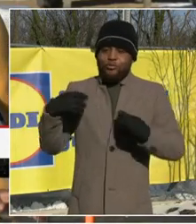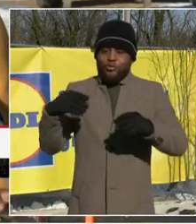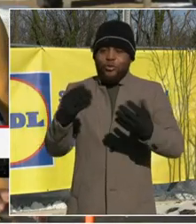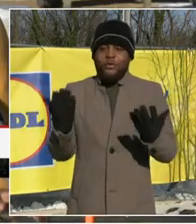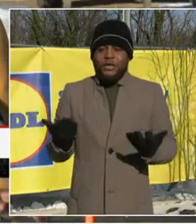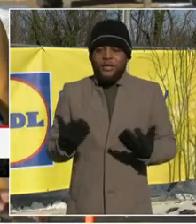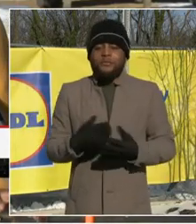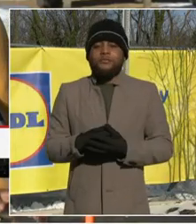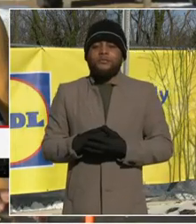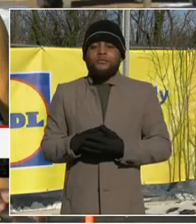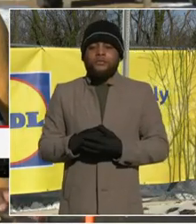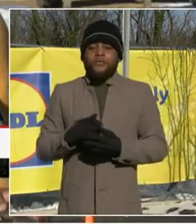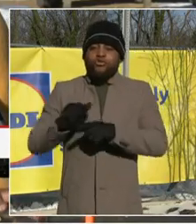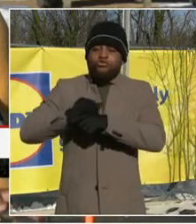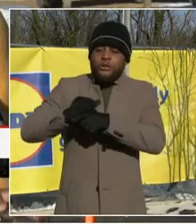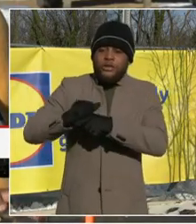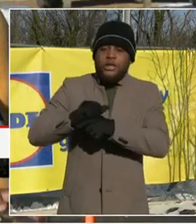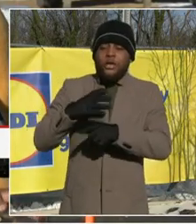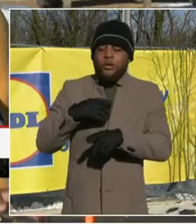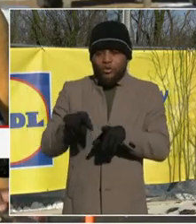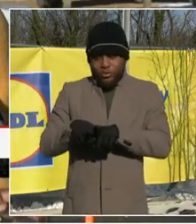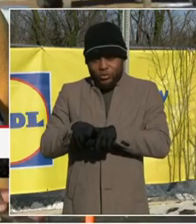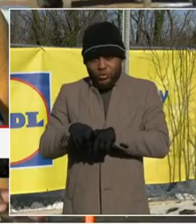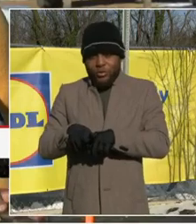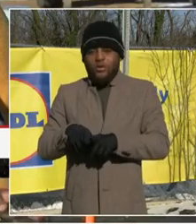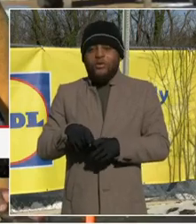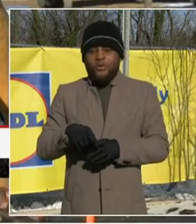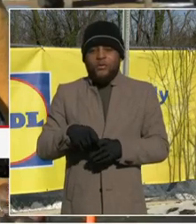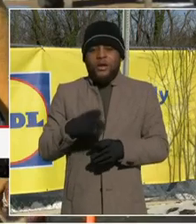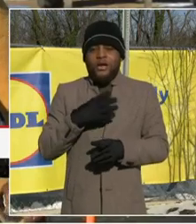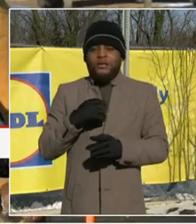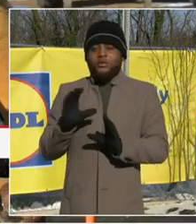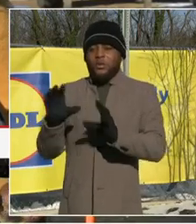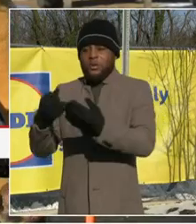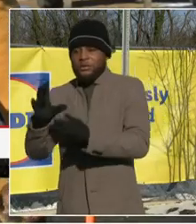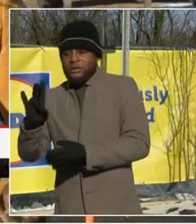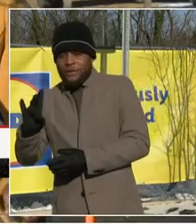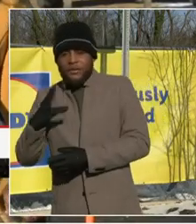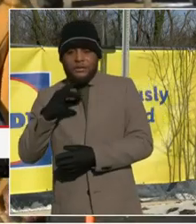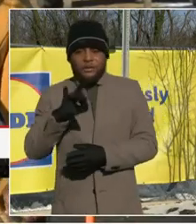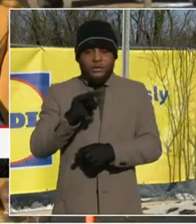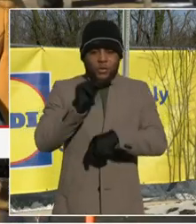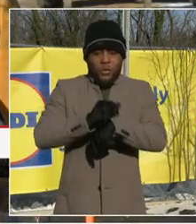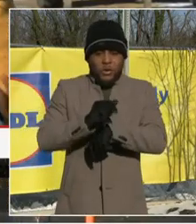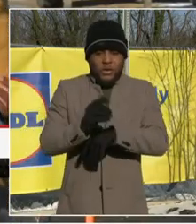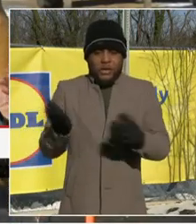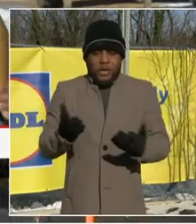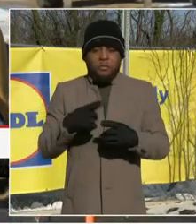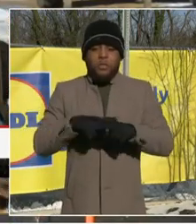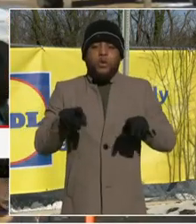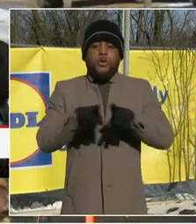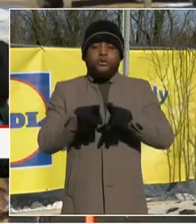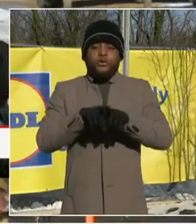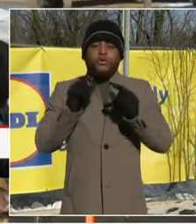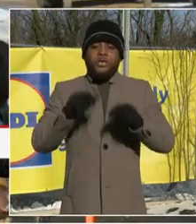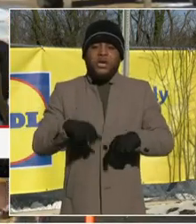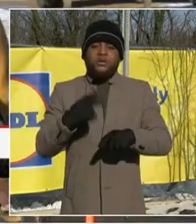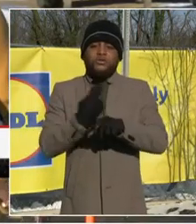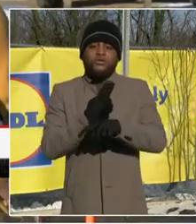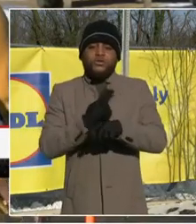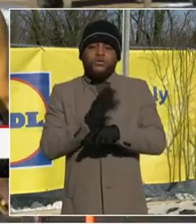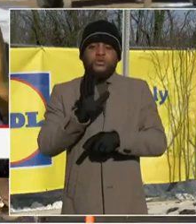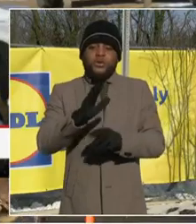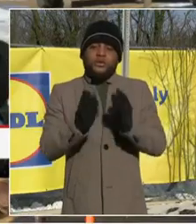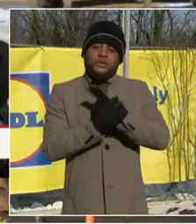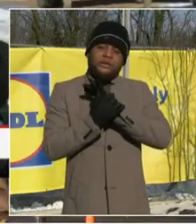the residents of Wards 7 and 8 be able to have skills to work at Lidl, but they will also be able to take those skills to any retail environment. So what we want